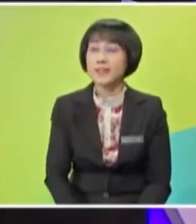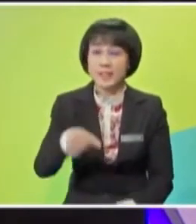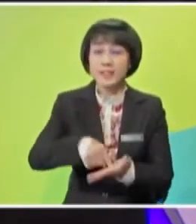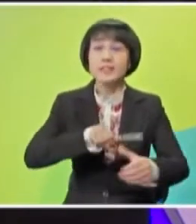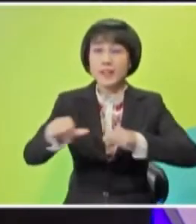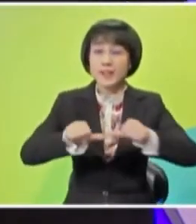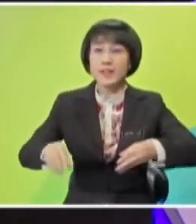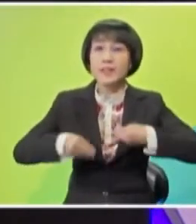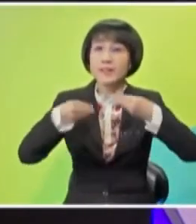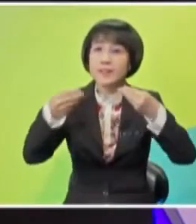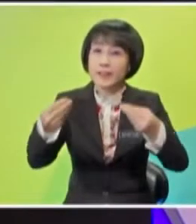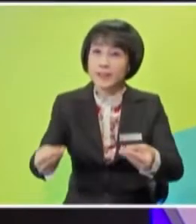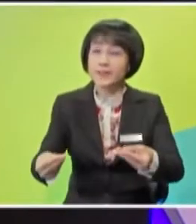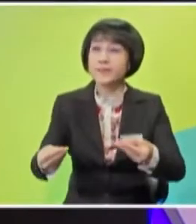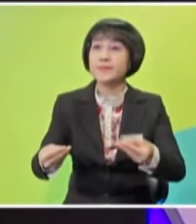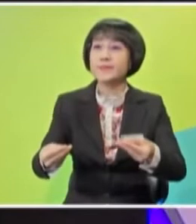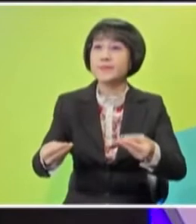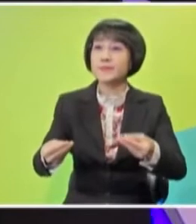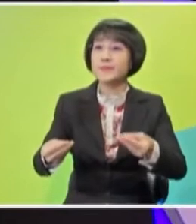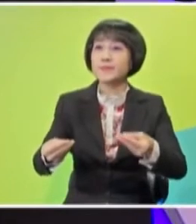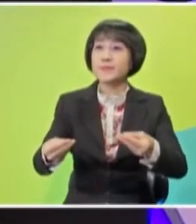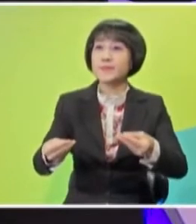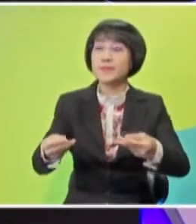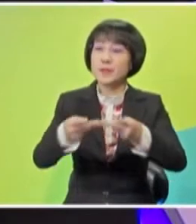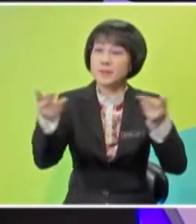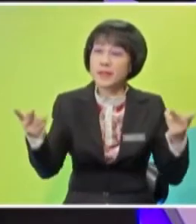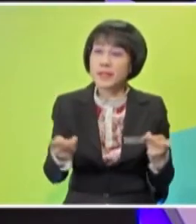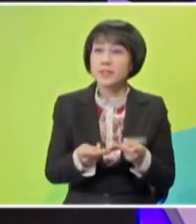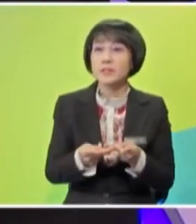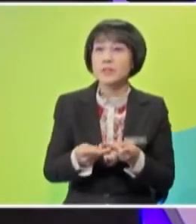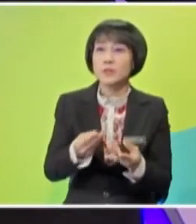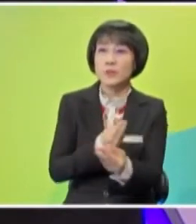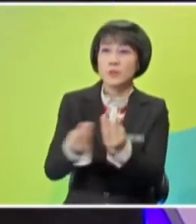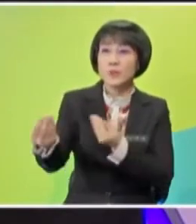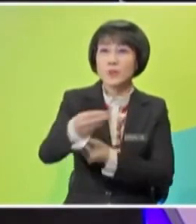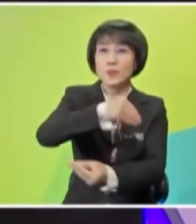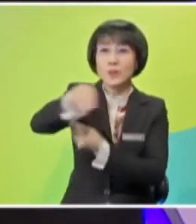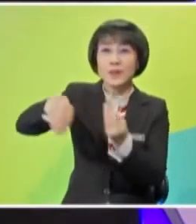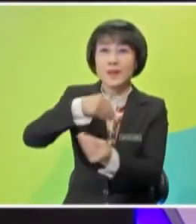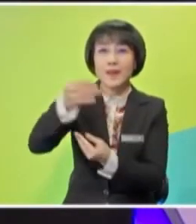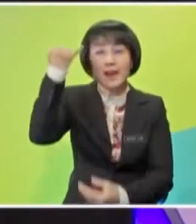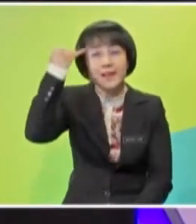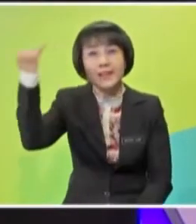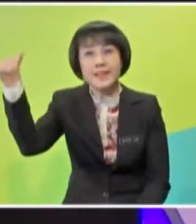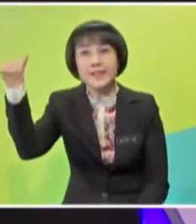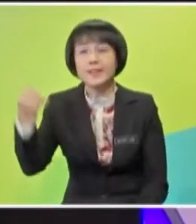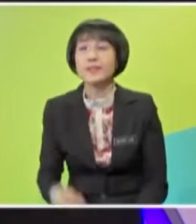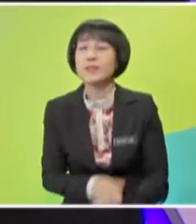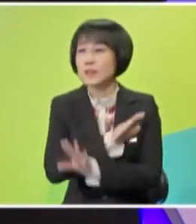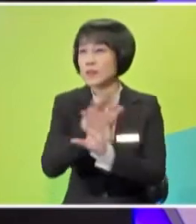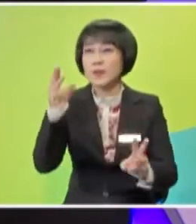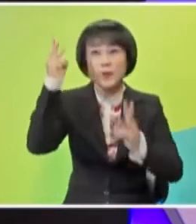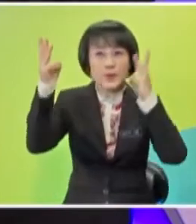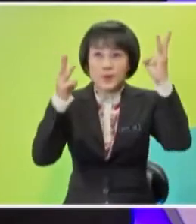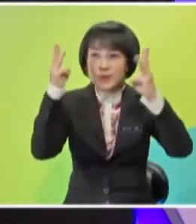a platform so that they can exchange idea, try to understand, or without having like any worries,